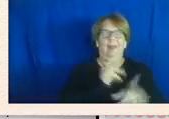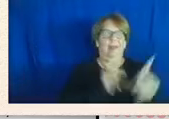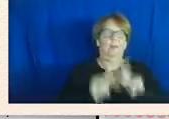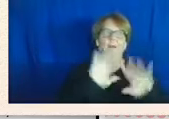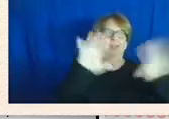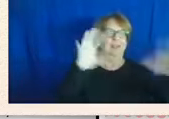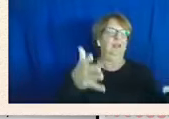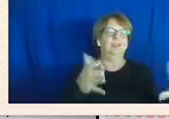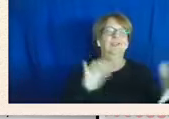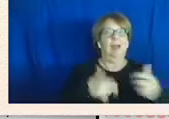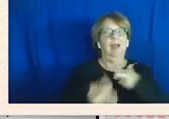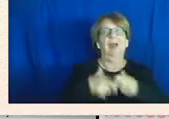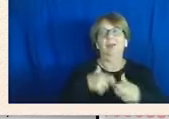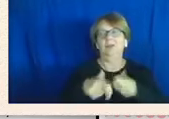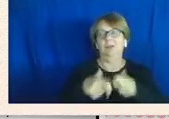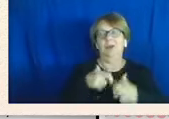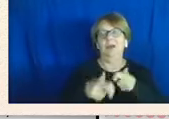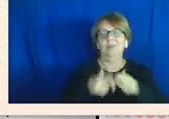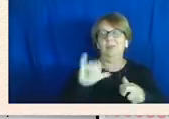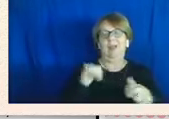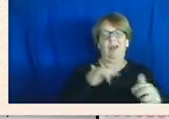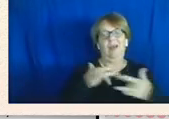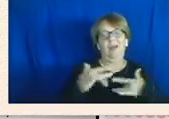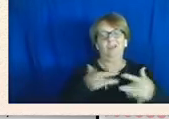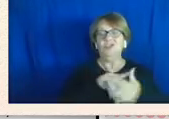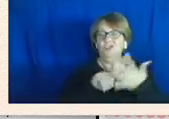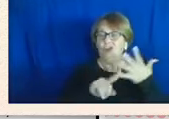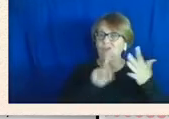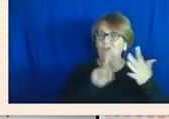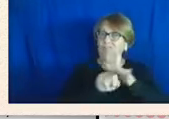these concerns were rising already and are